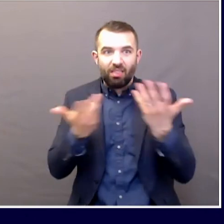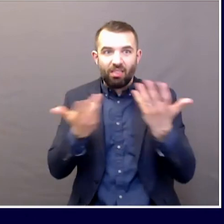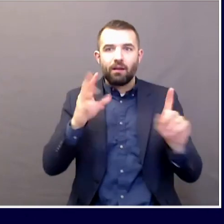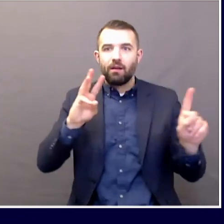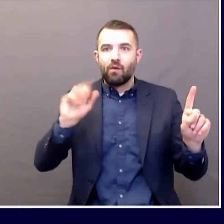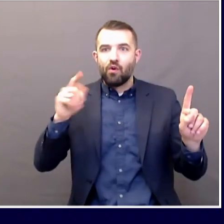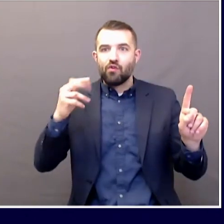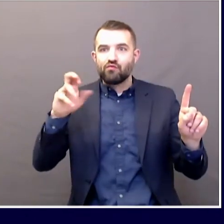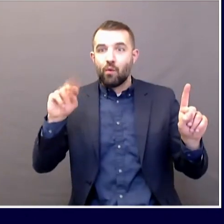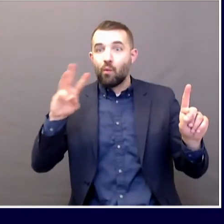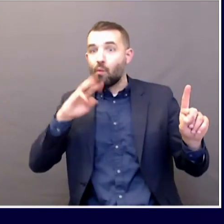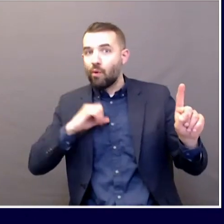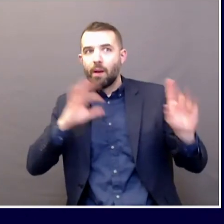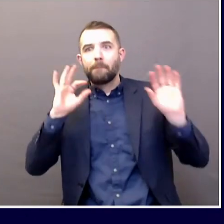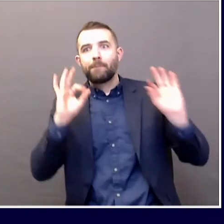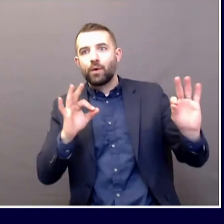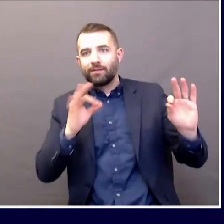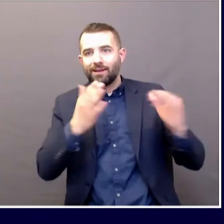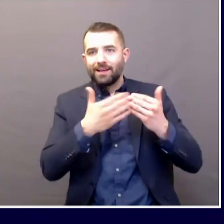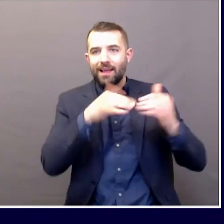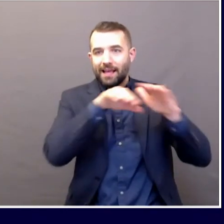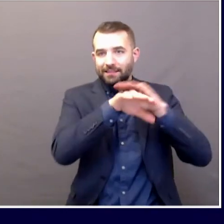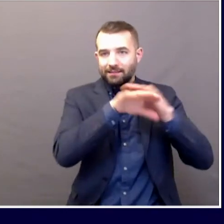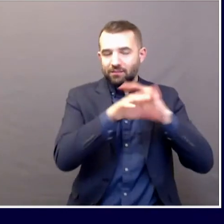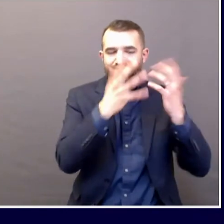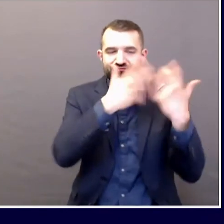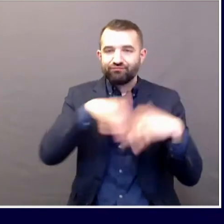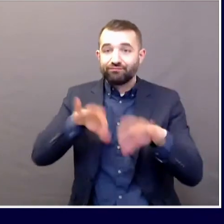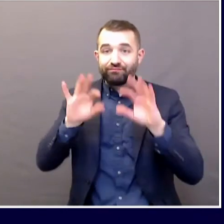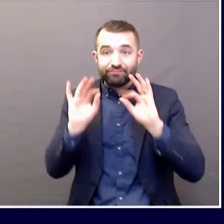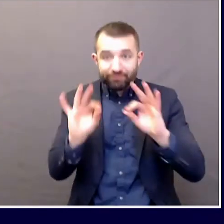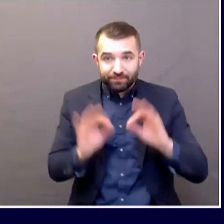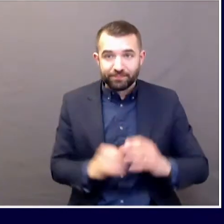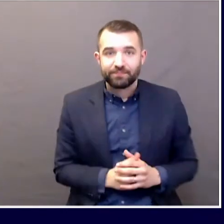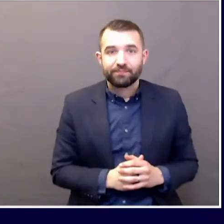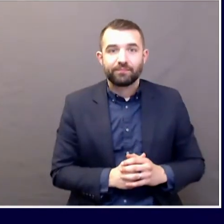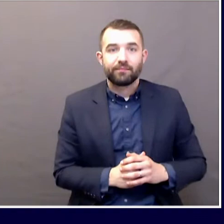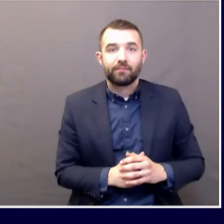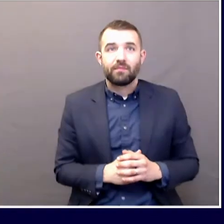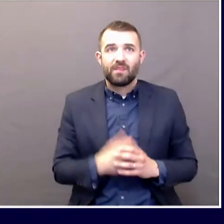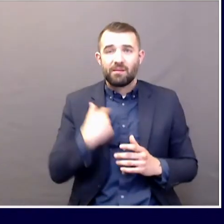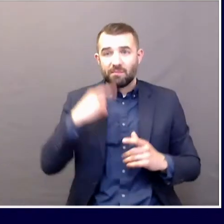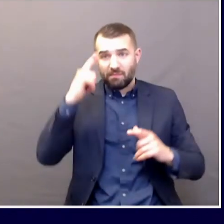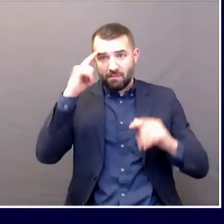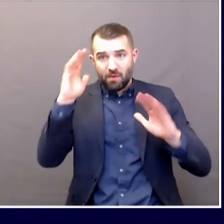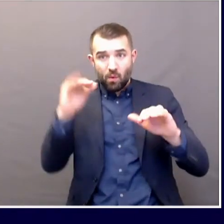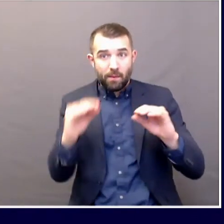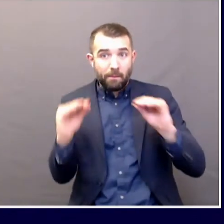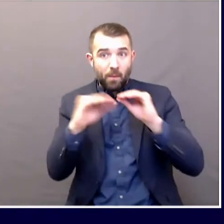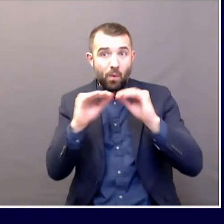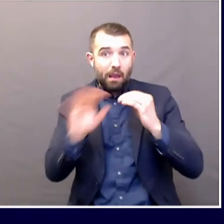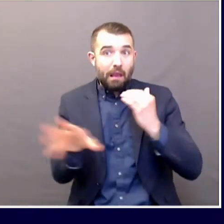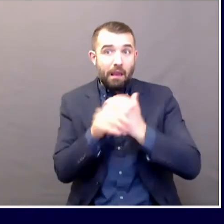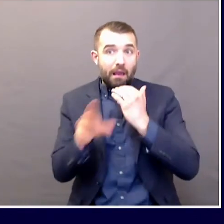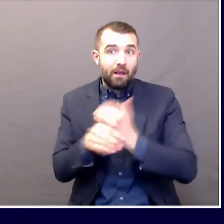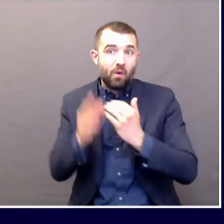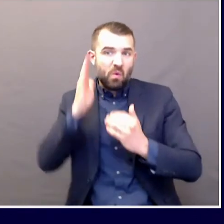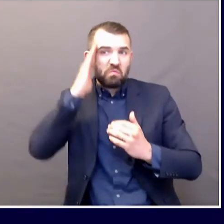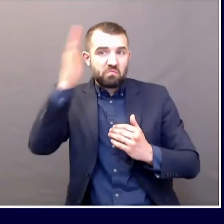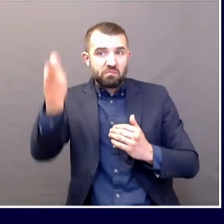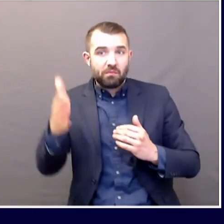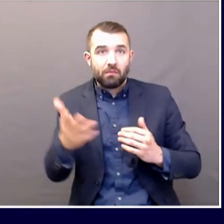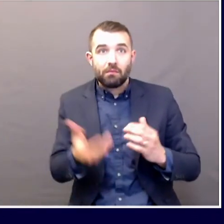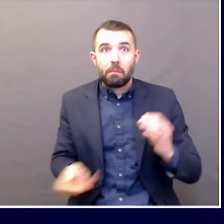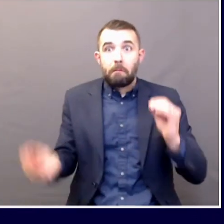Other pharmacies have some of that reach as well. So we do continue to look to broaden out those partnerships, hopefully with extra doses from the